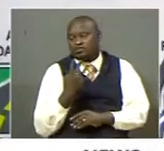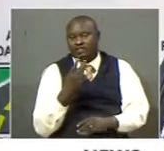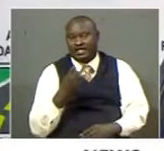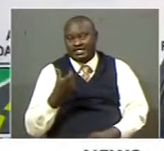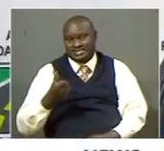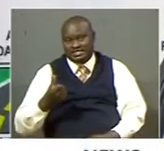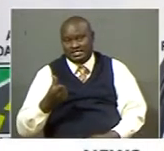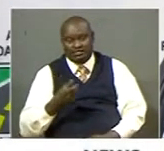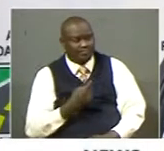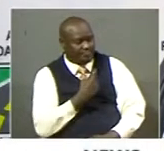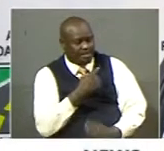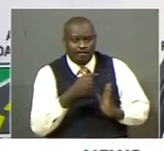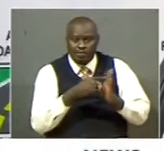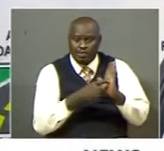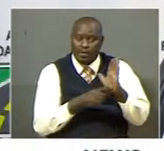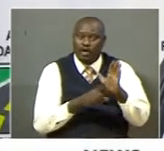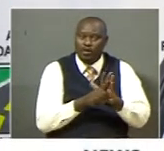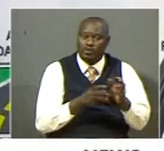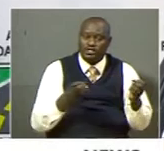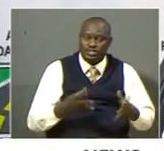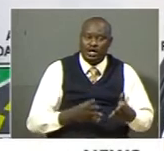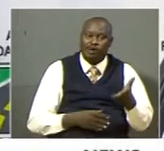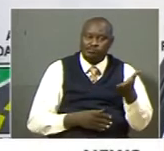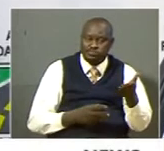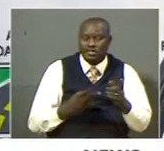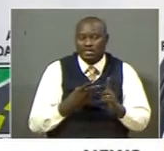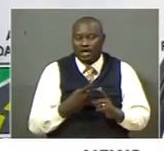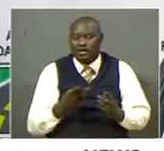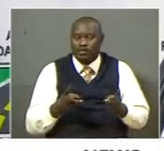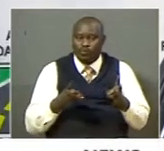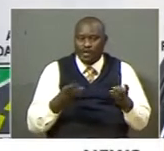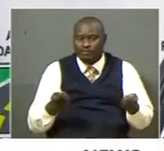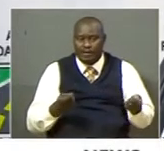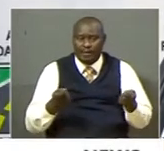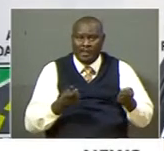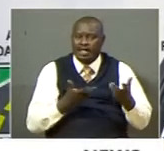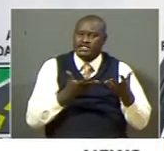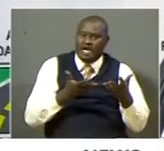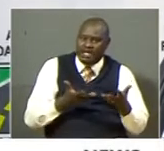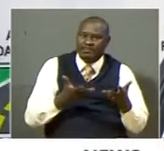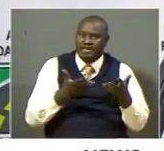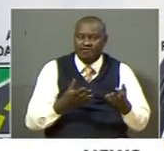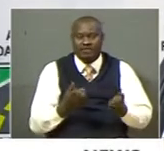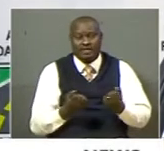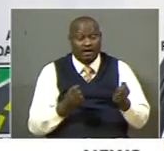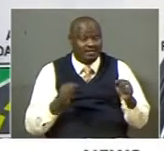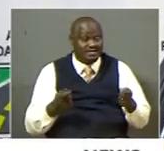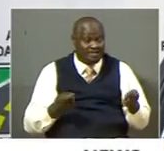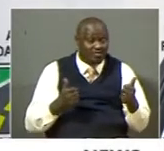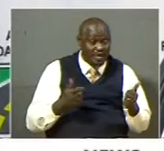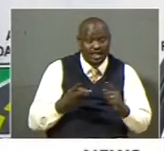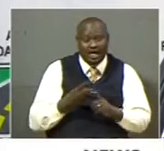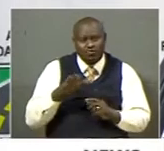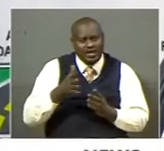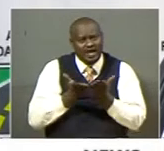regulations, the vehicle dimension and load control regulations, and the ferry management